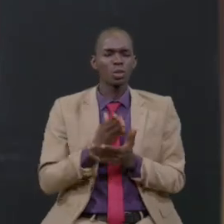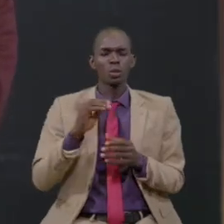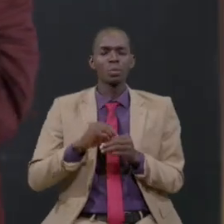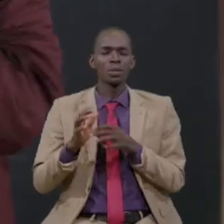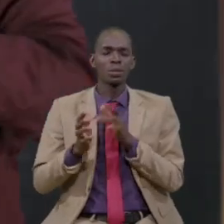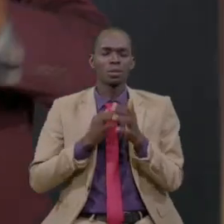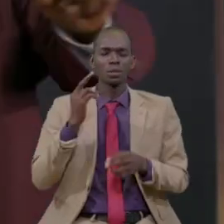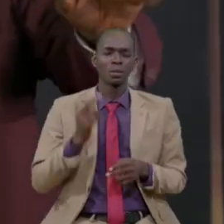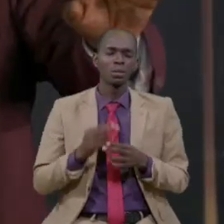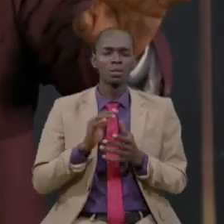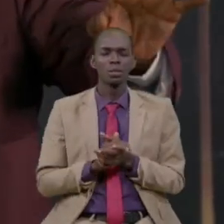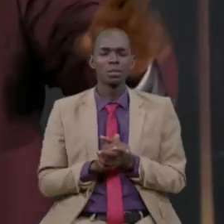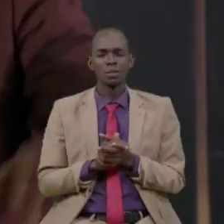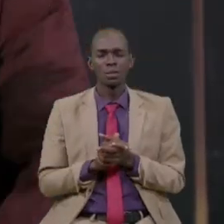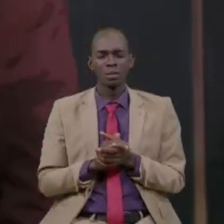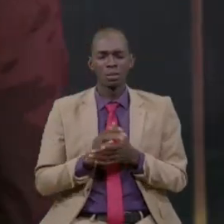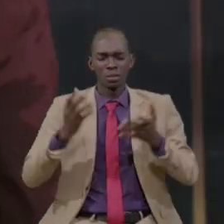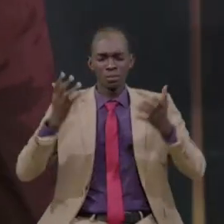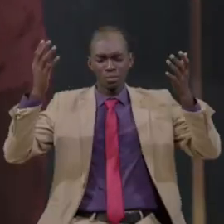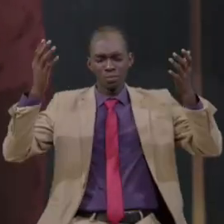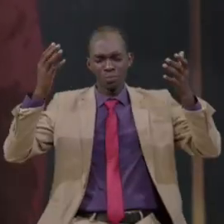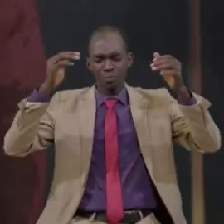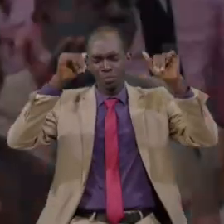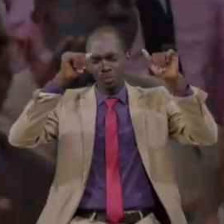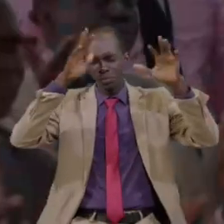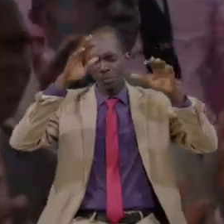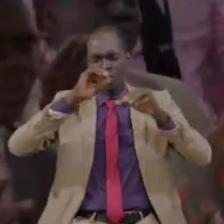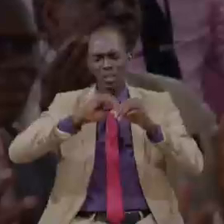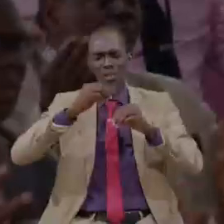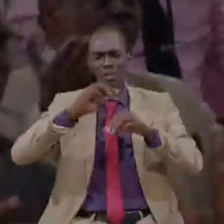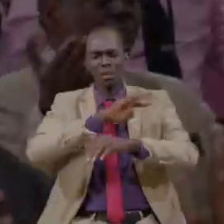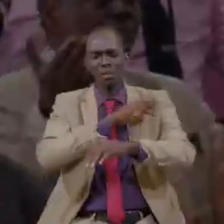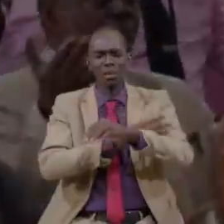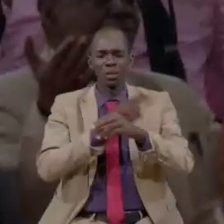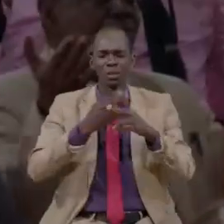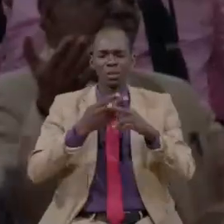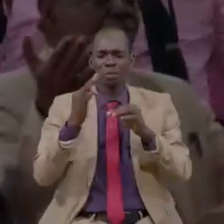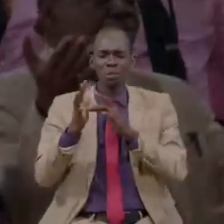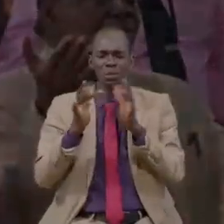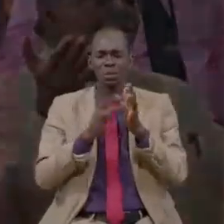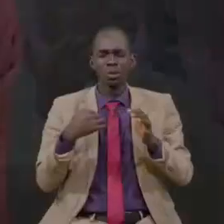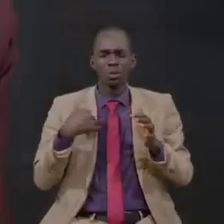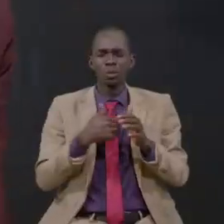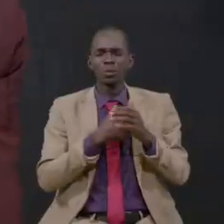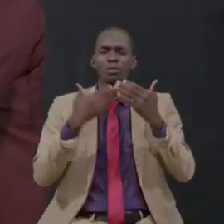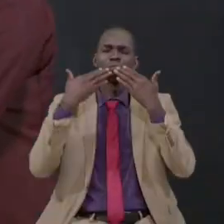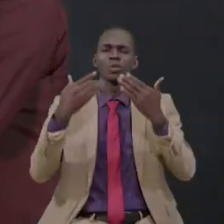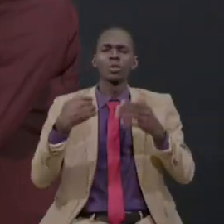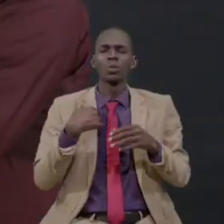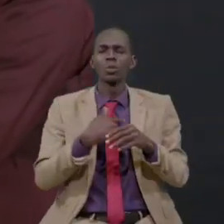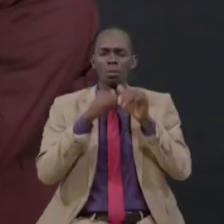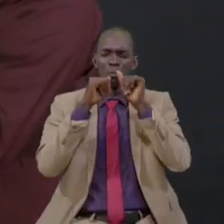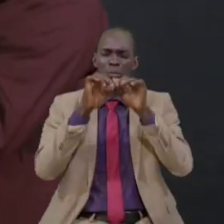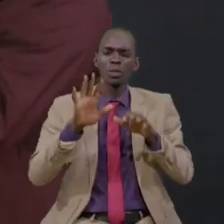Raise up those hands now, Father, in the mighty name of Jesus, we thank you. We bless your name for the word you